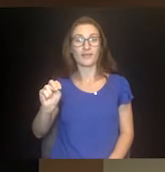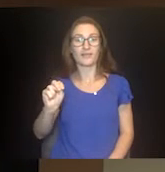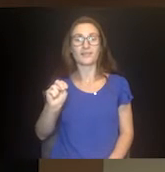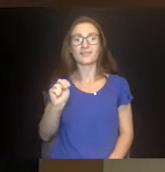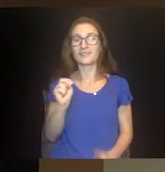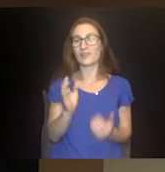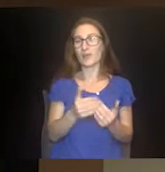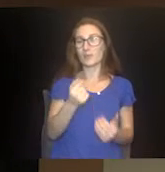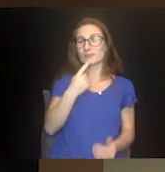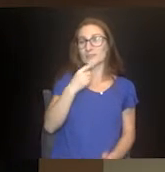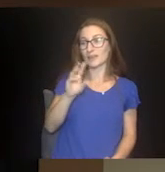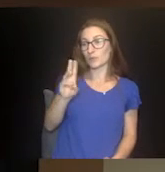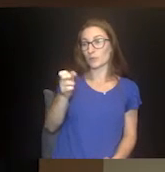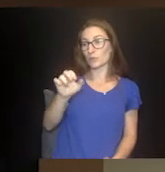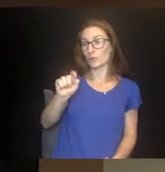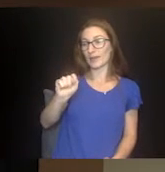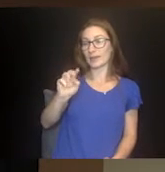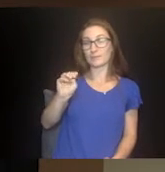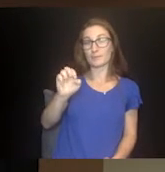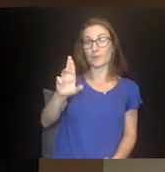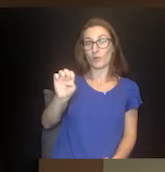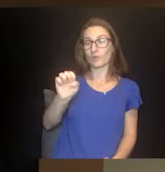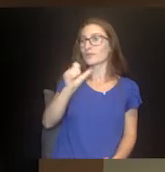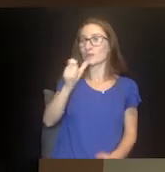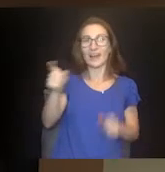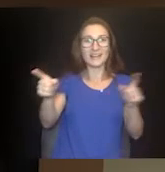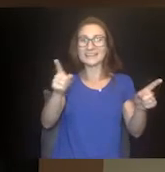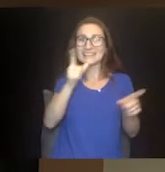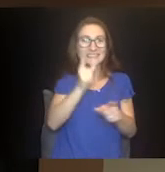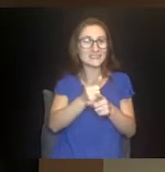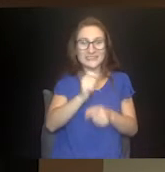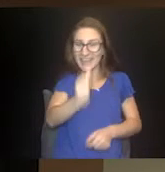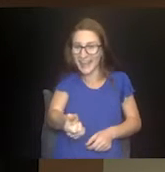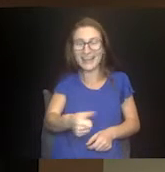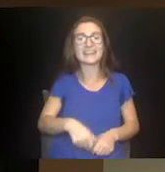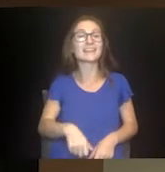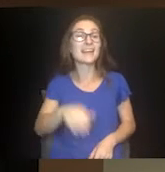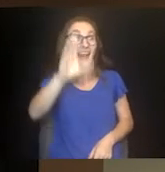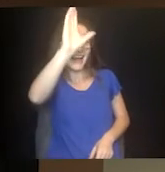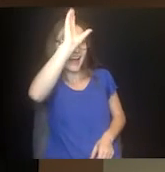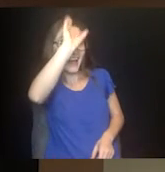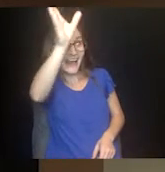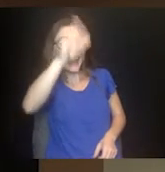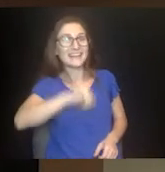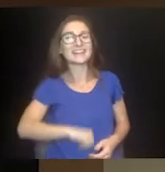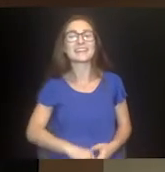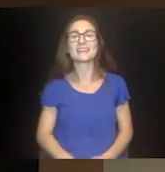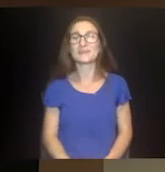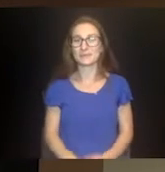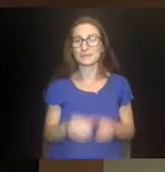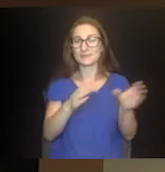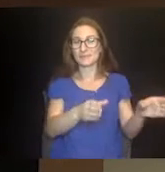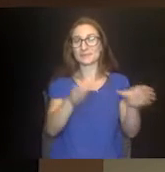Waldron. I about said Whitmore. I'm sorry, Christina. You're not her sister, I know. Hi.